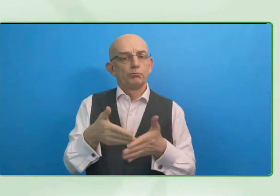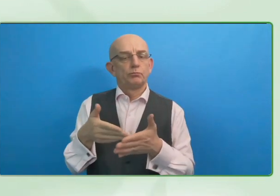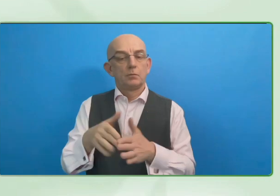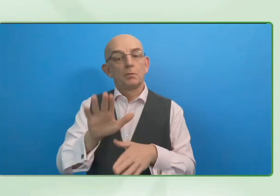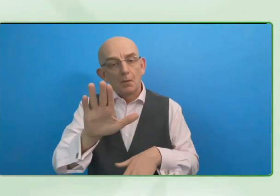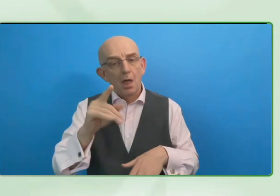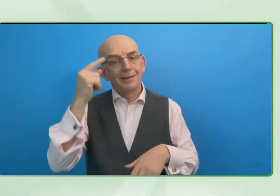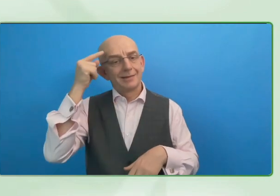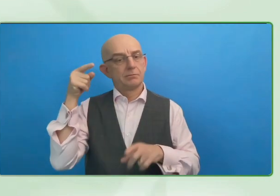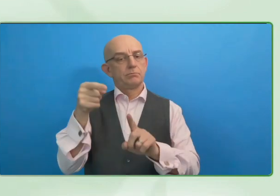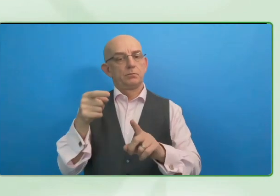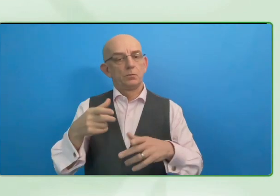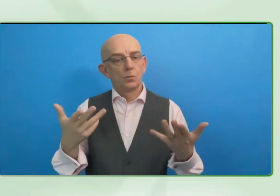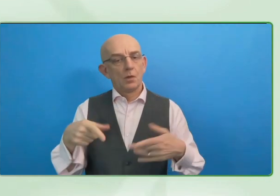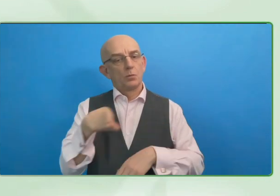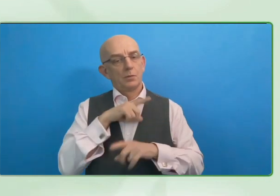markets?